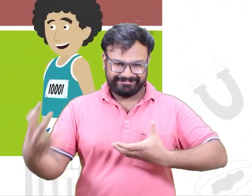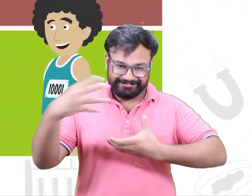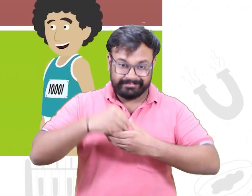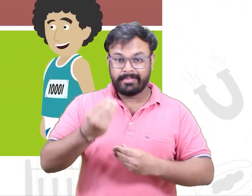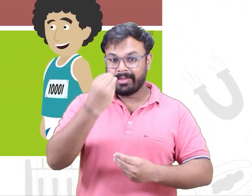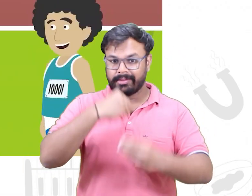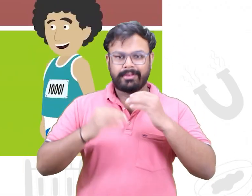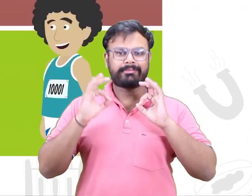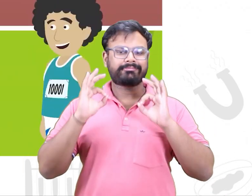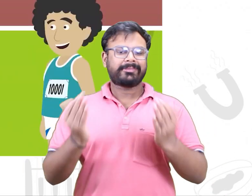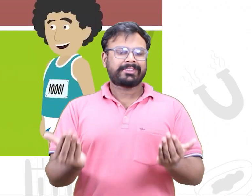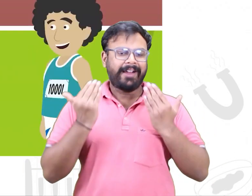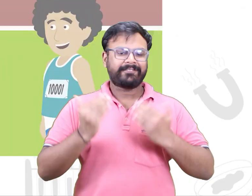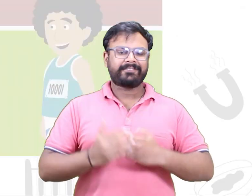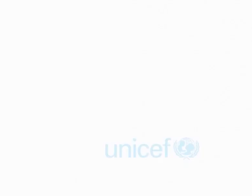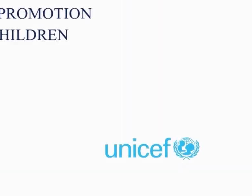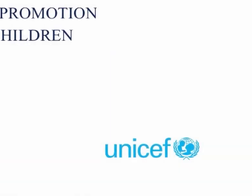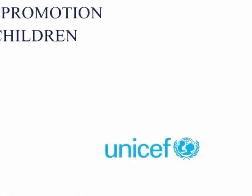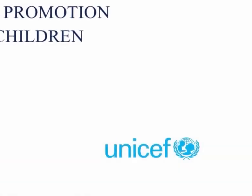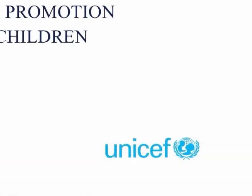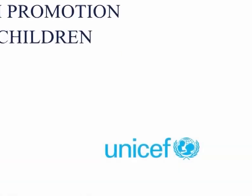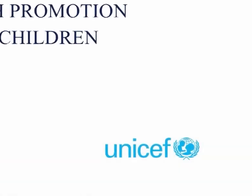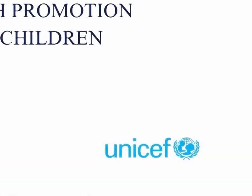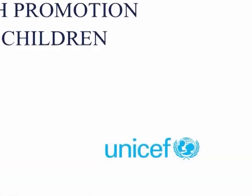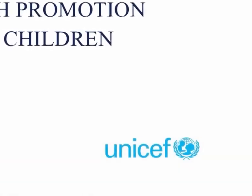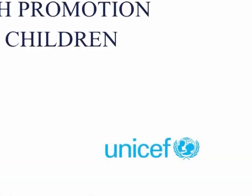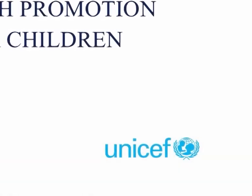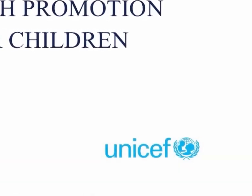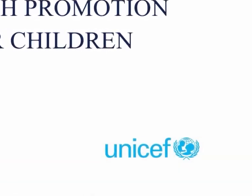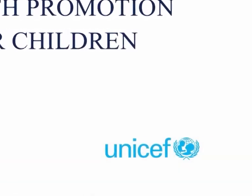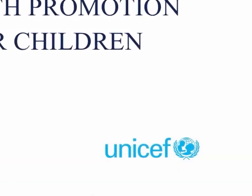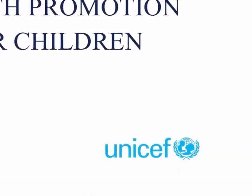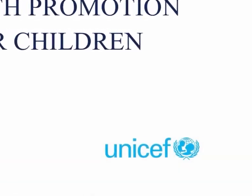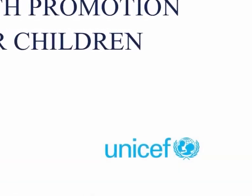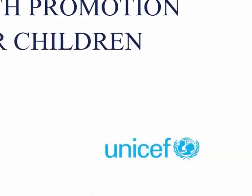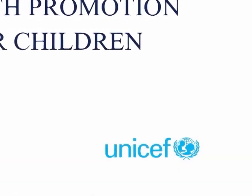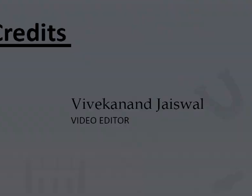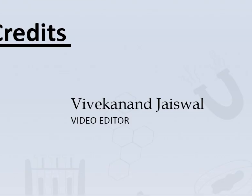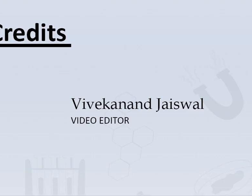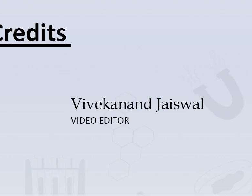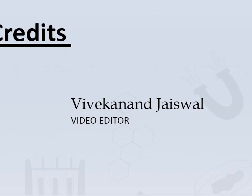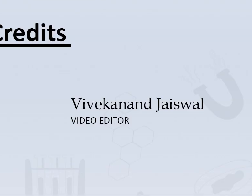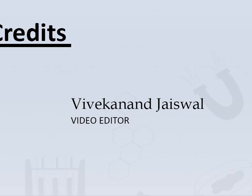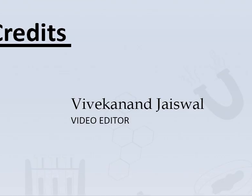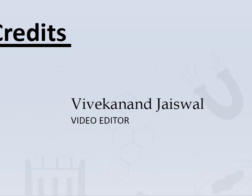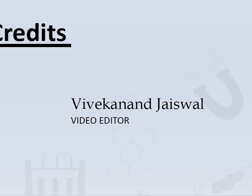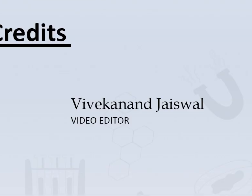indeed. Good luck, dear children. Issued in public interest by Food Safety and Standard Authority of India.